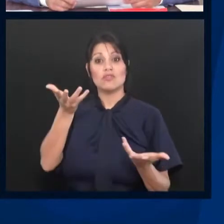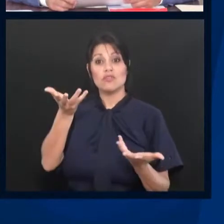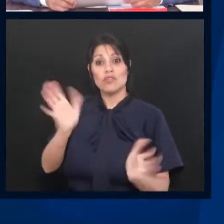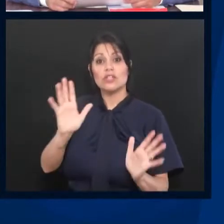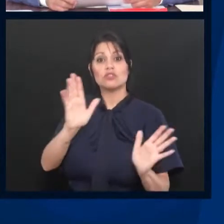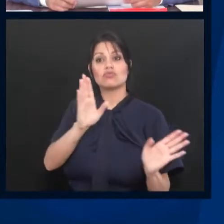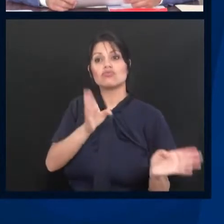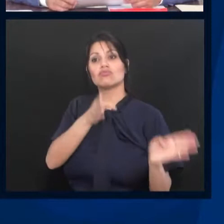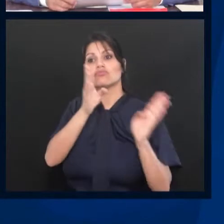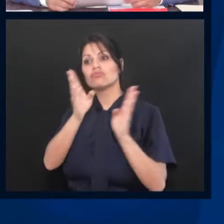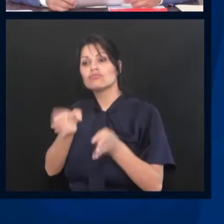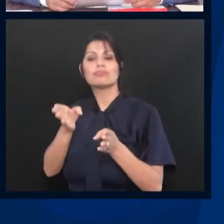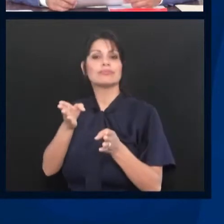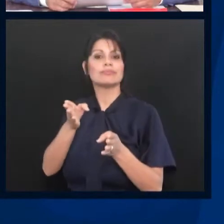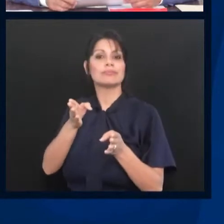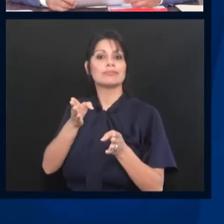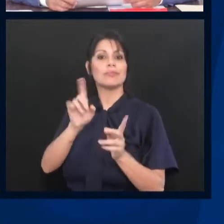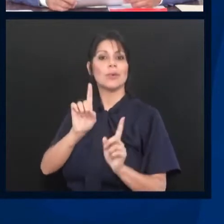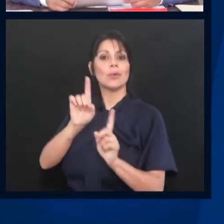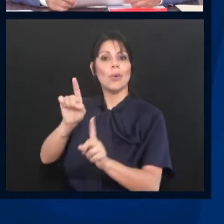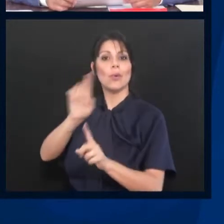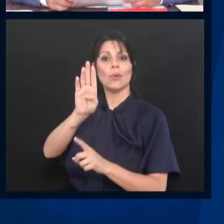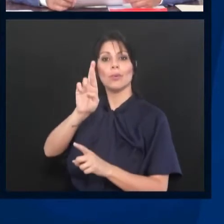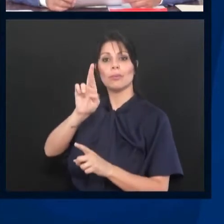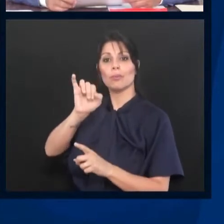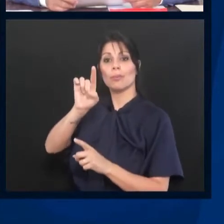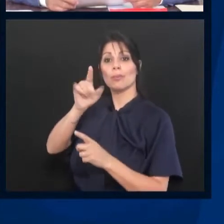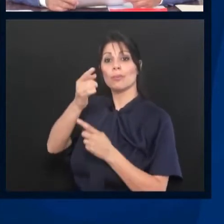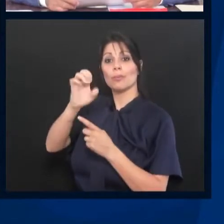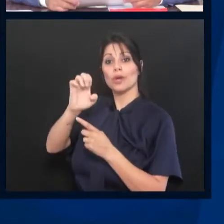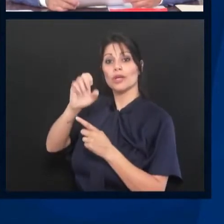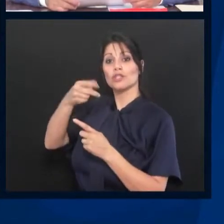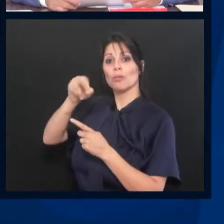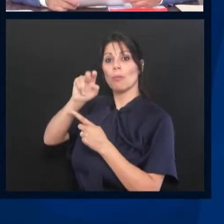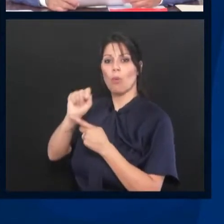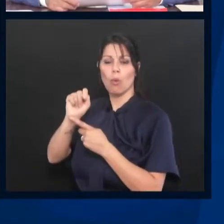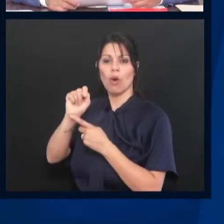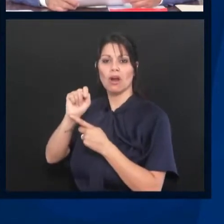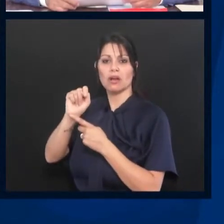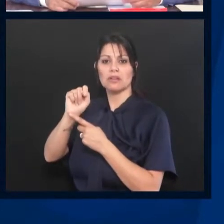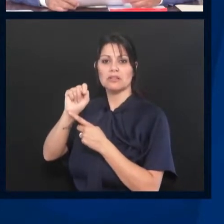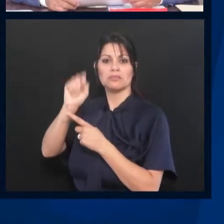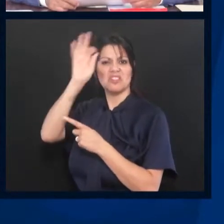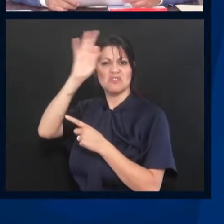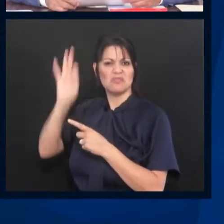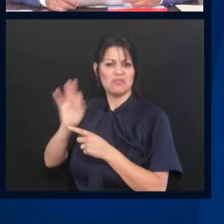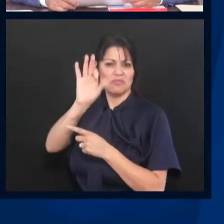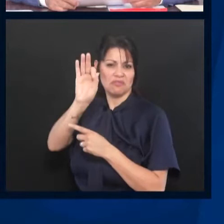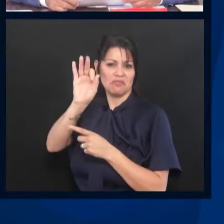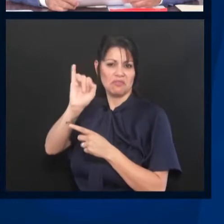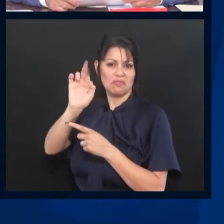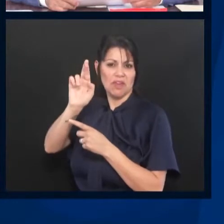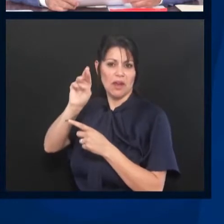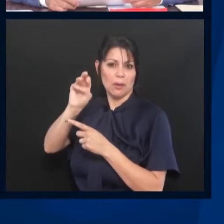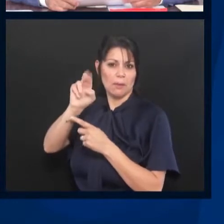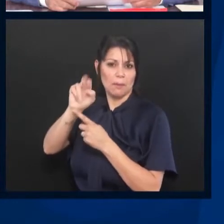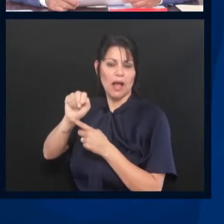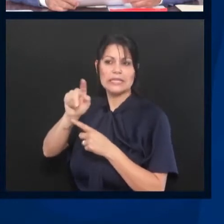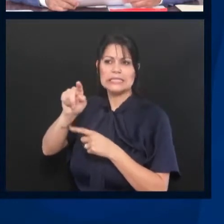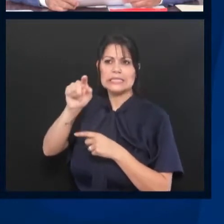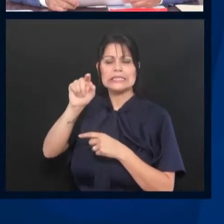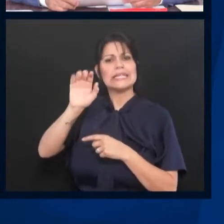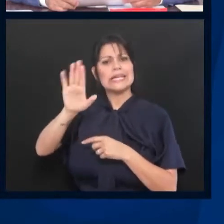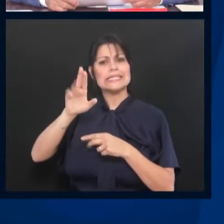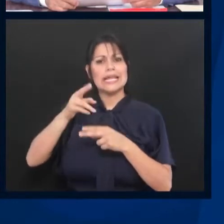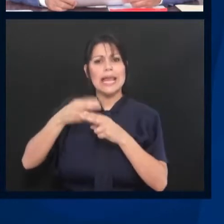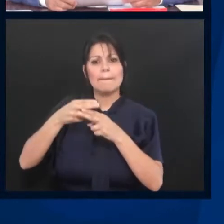we went to Bridgeport and really to Fairmont, I guess, and everything. And this gentleman, get this, his